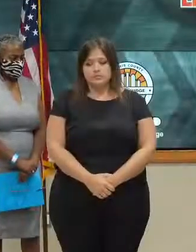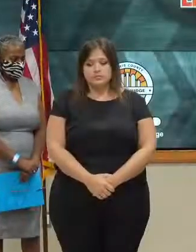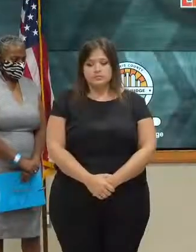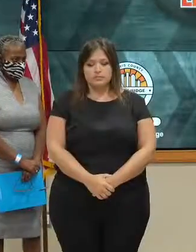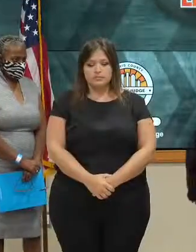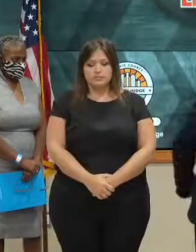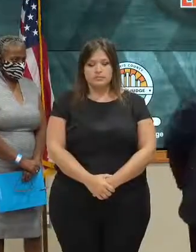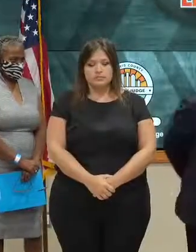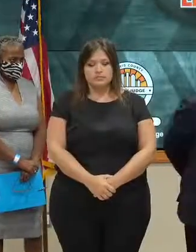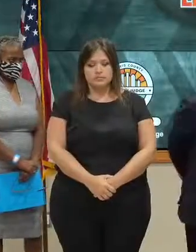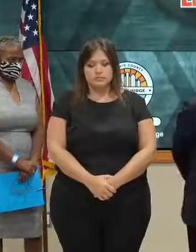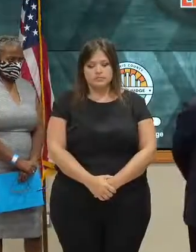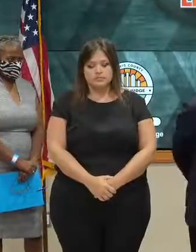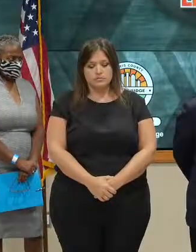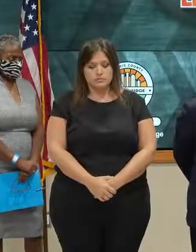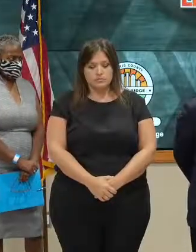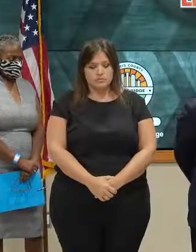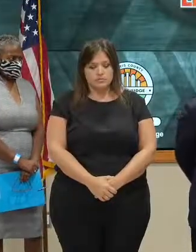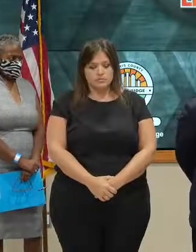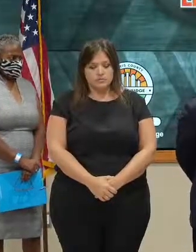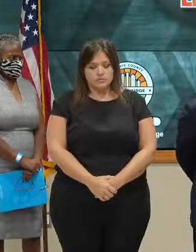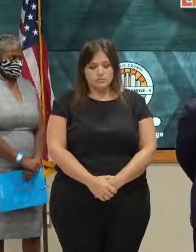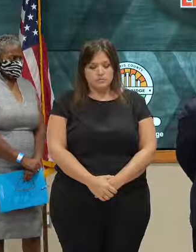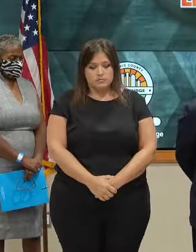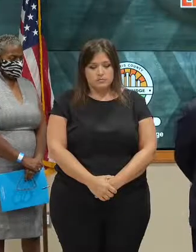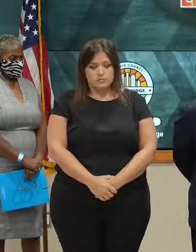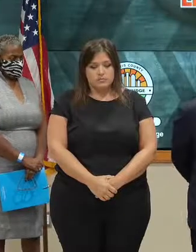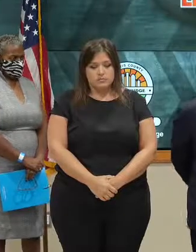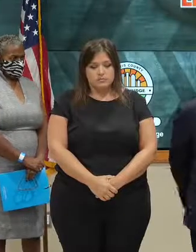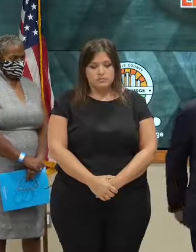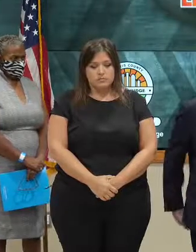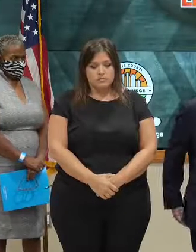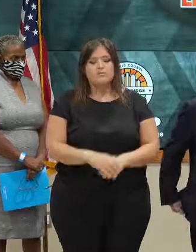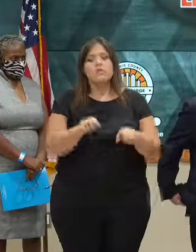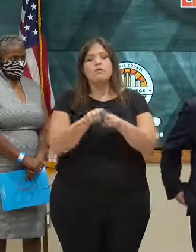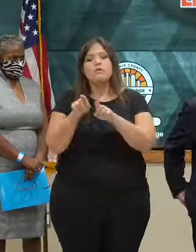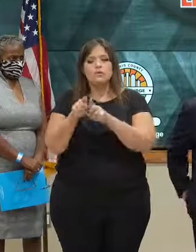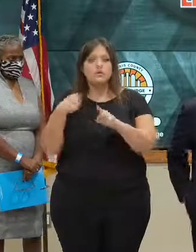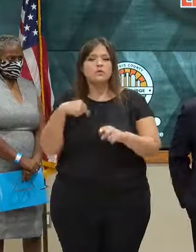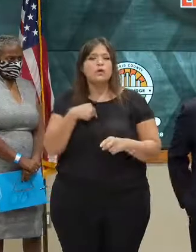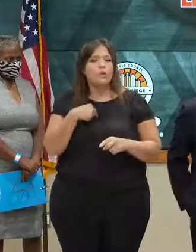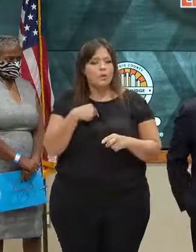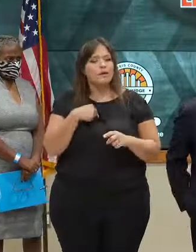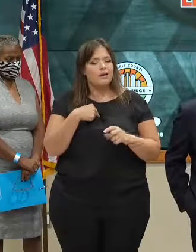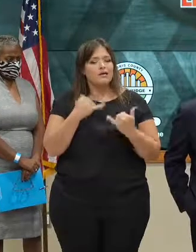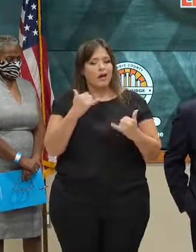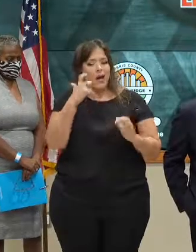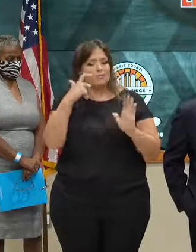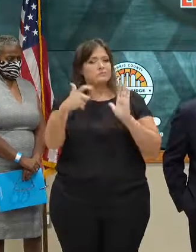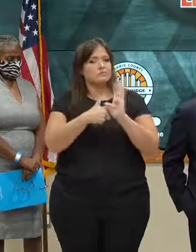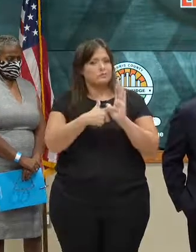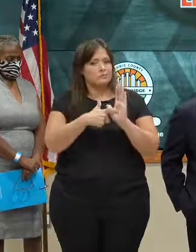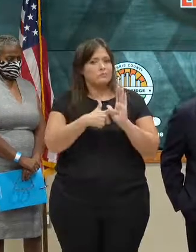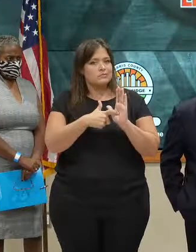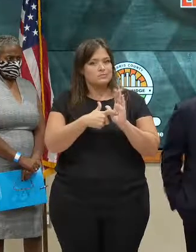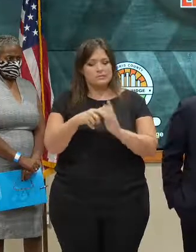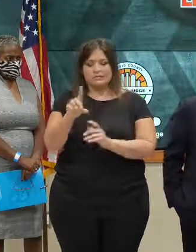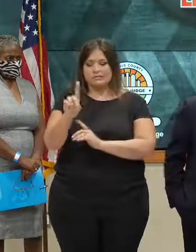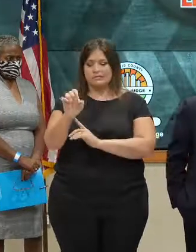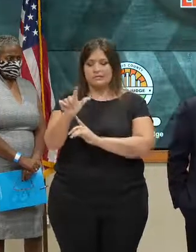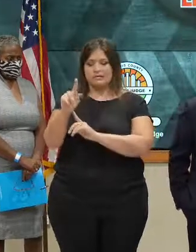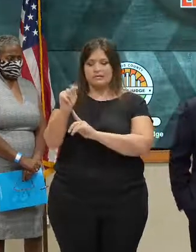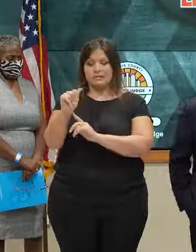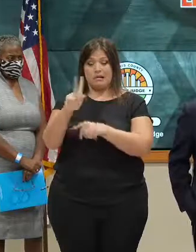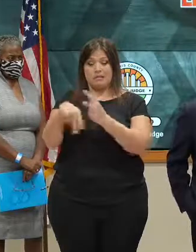starting to realize that the presentation of COVID with Delta looks a little different from what